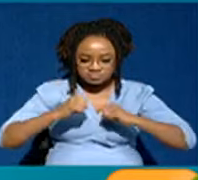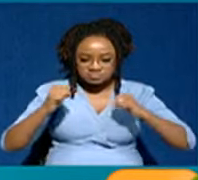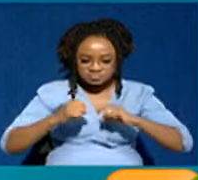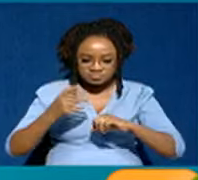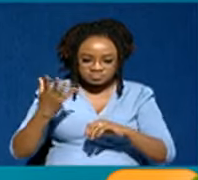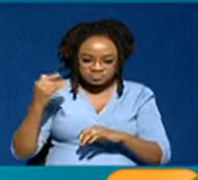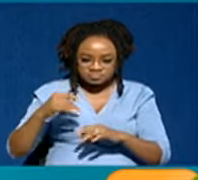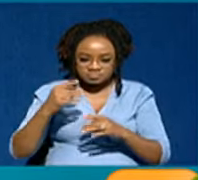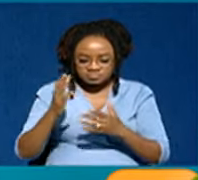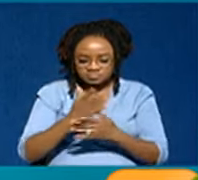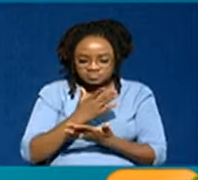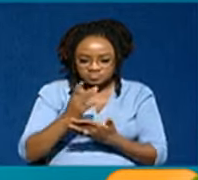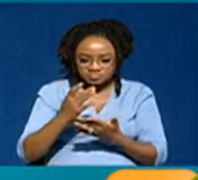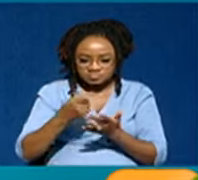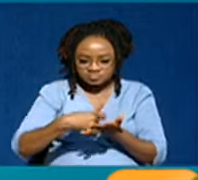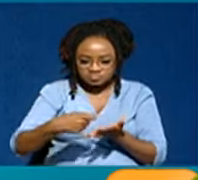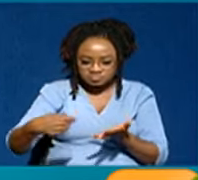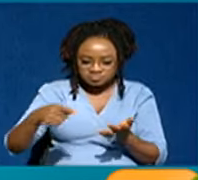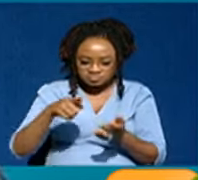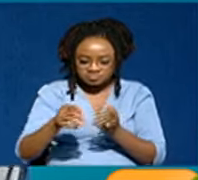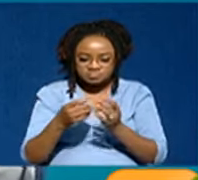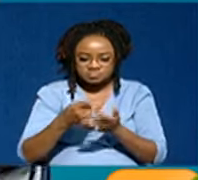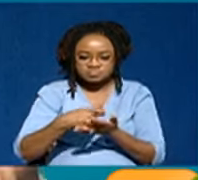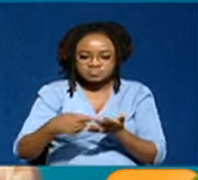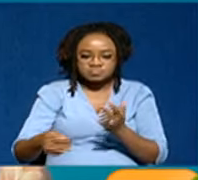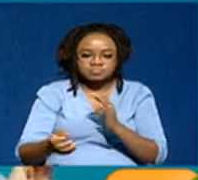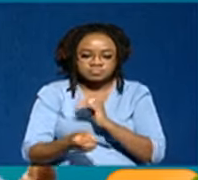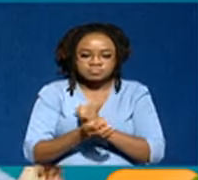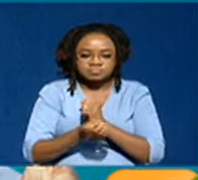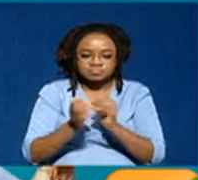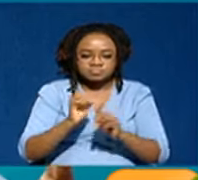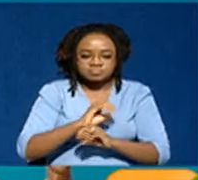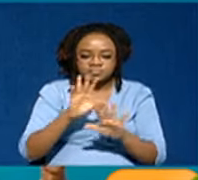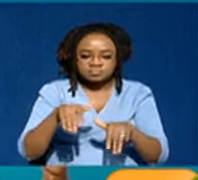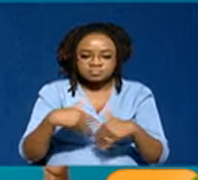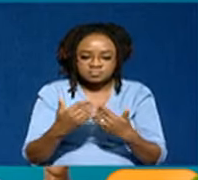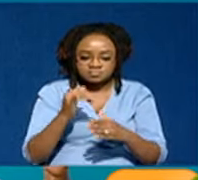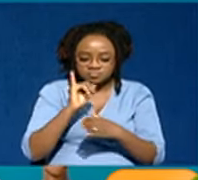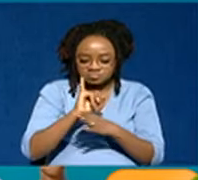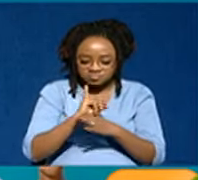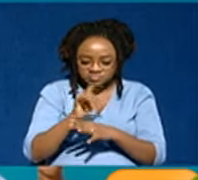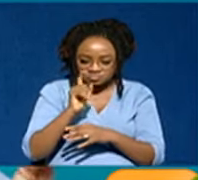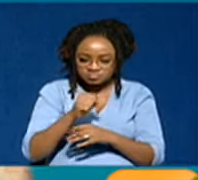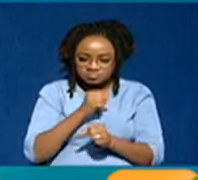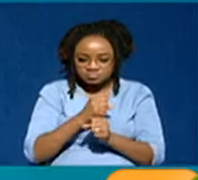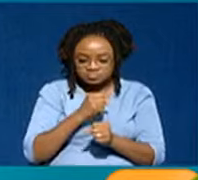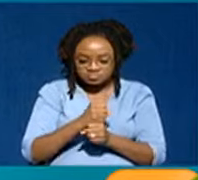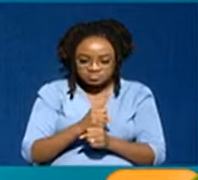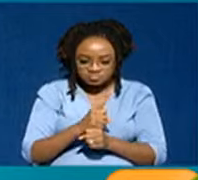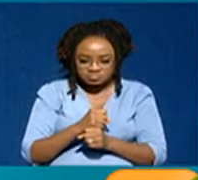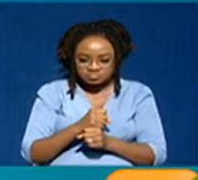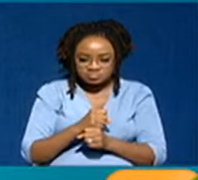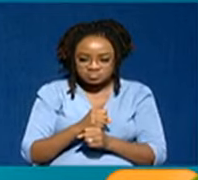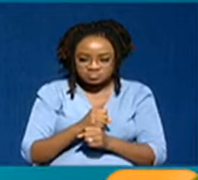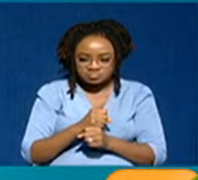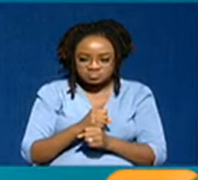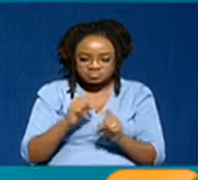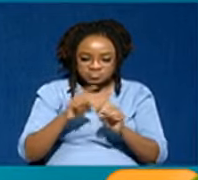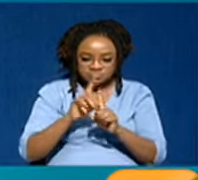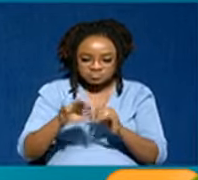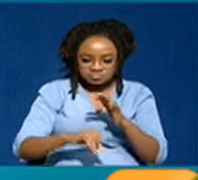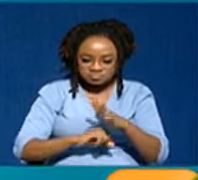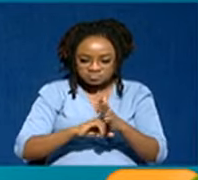that is deposited in court, that describes and prescribes how an intern is supposed to be remunerated. And you see, they have gone to the extent